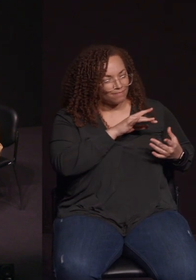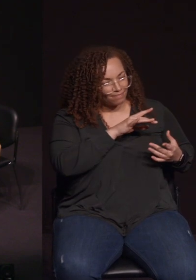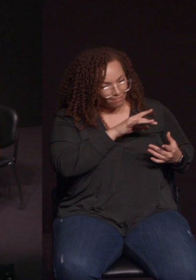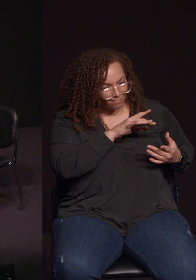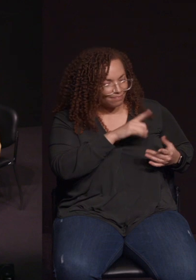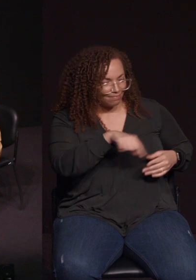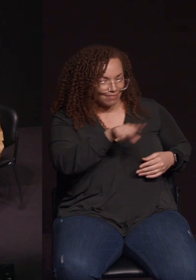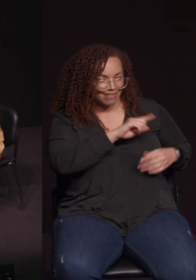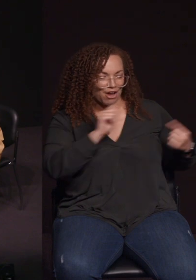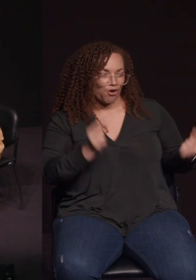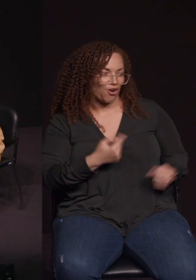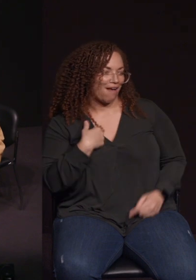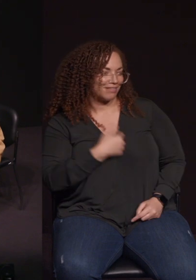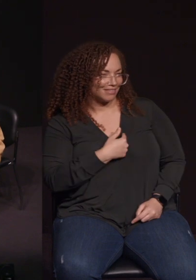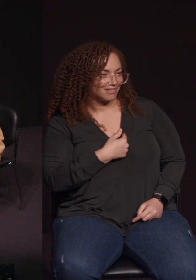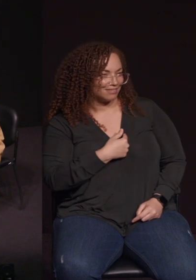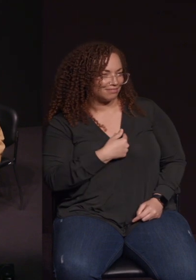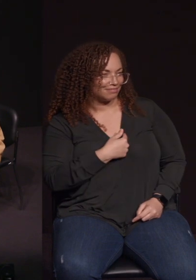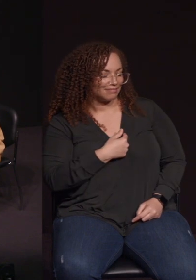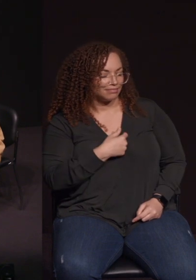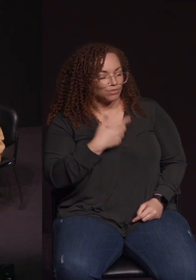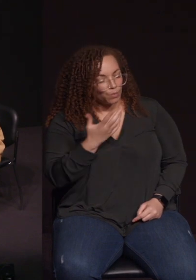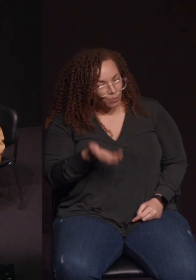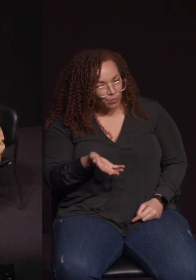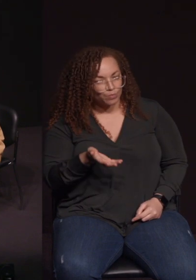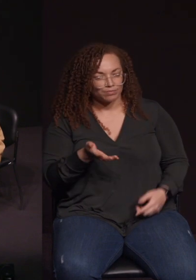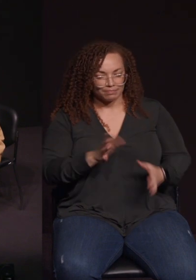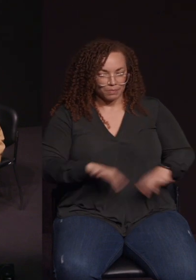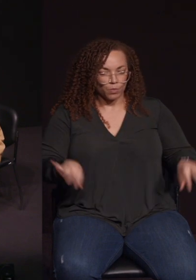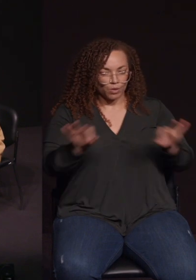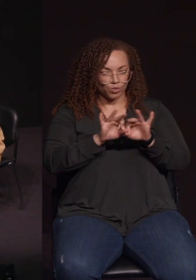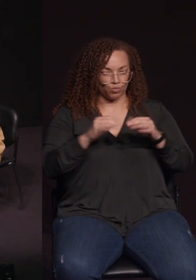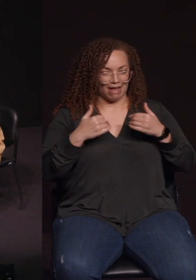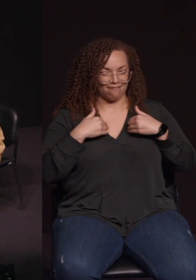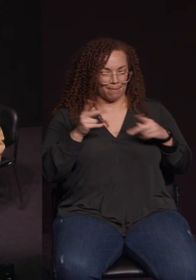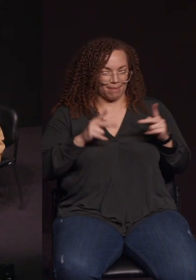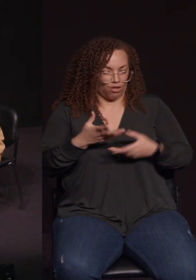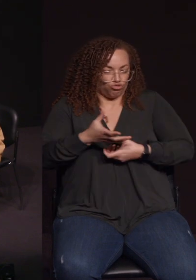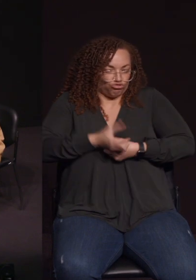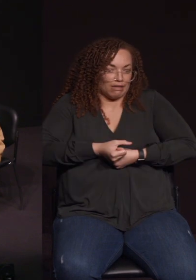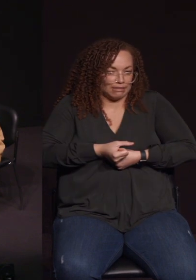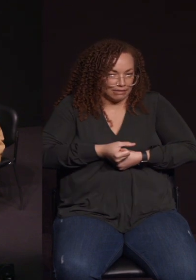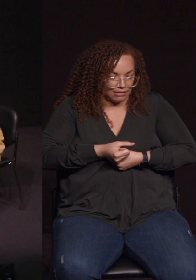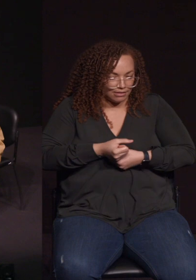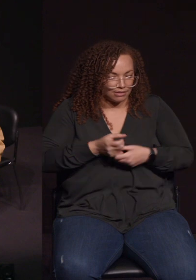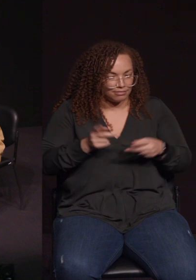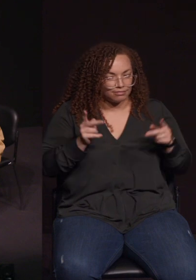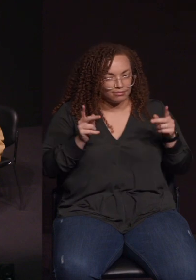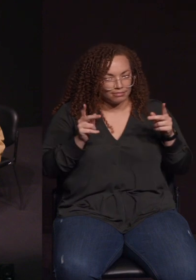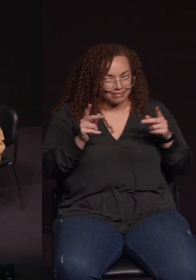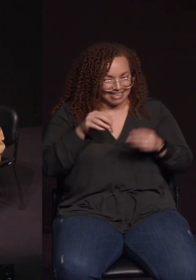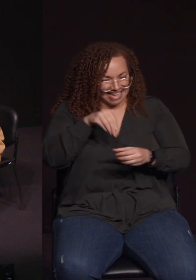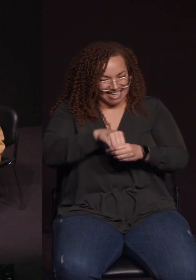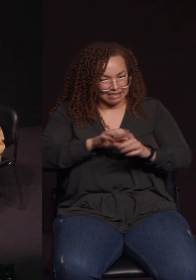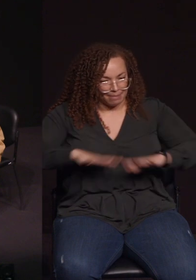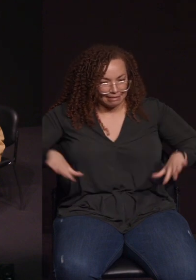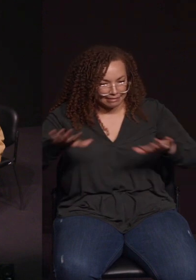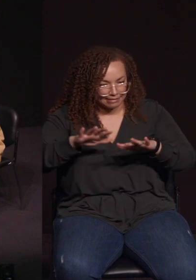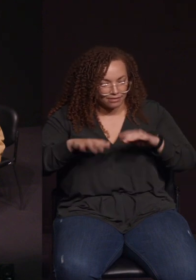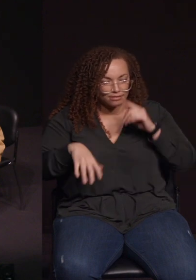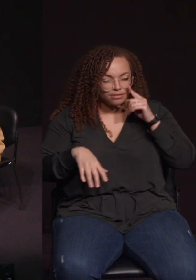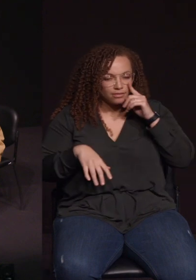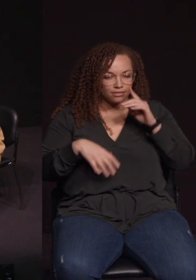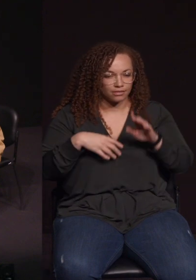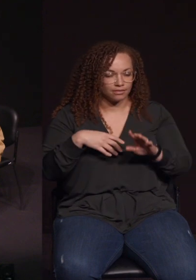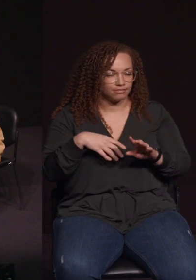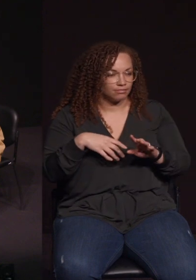really important to have people in those spaces, because when you lose, as I said before, you literally